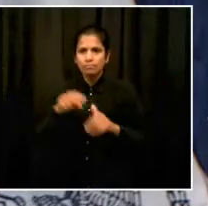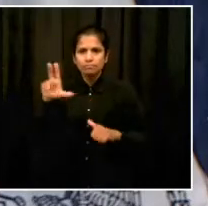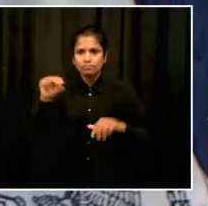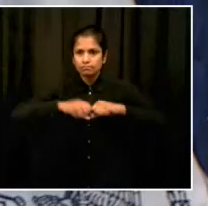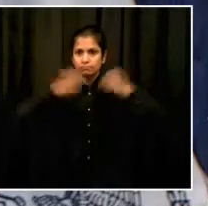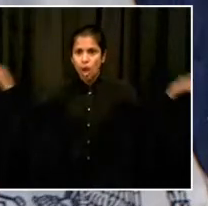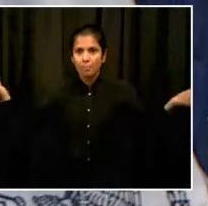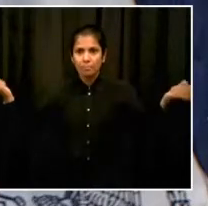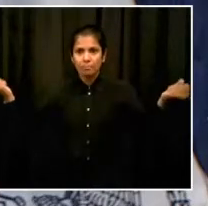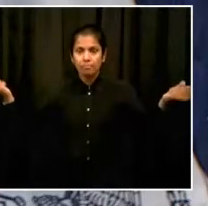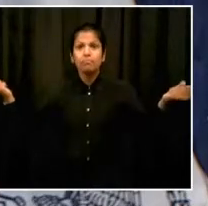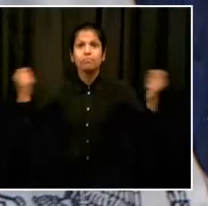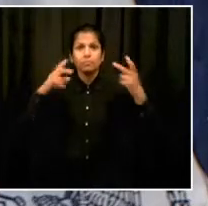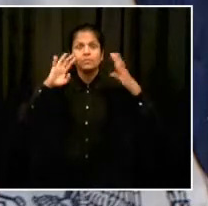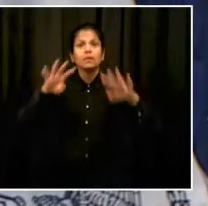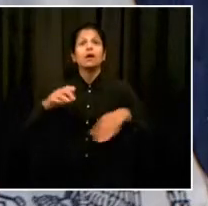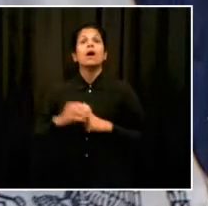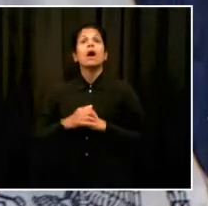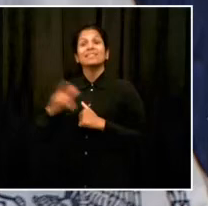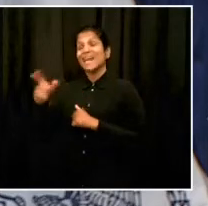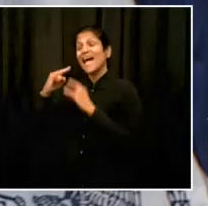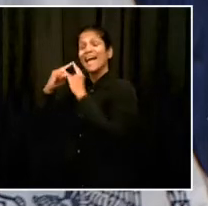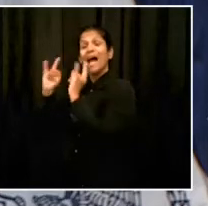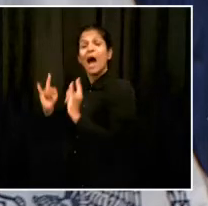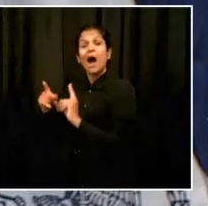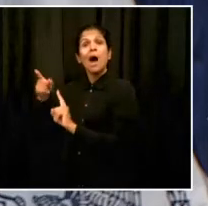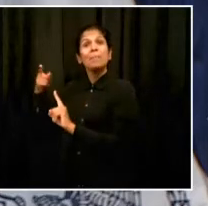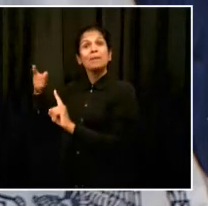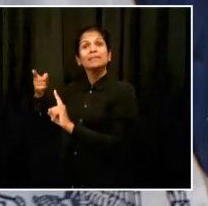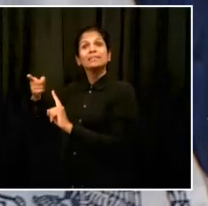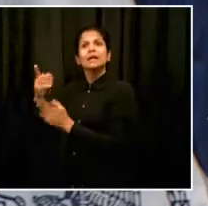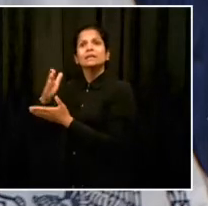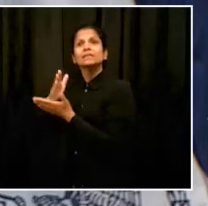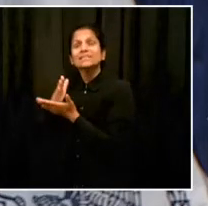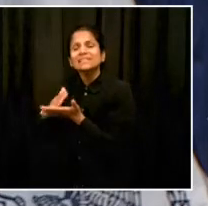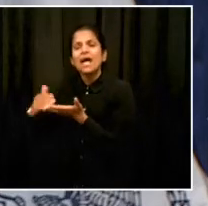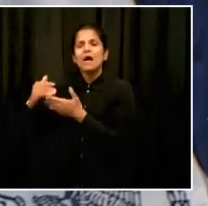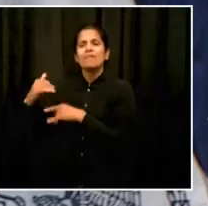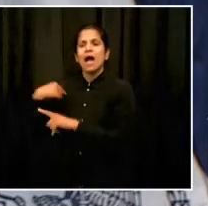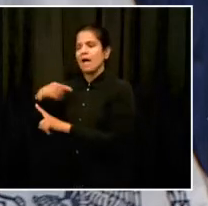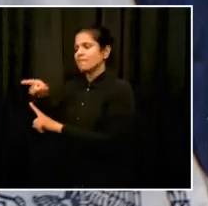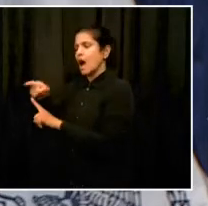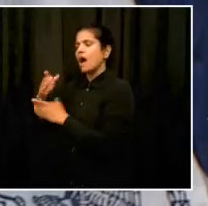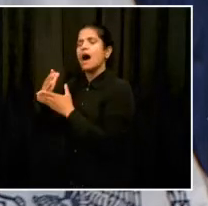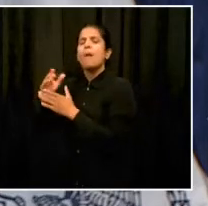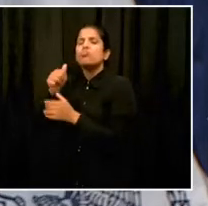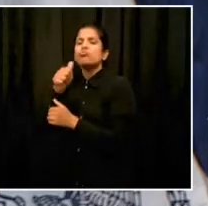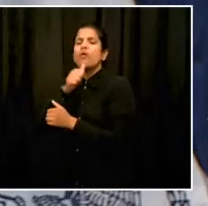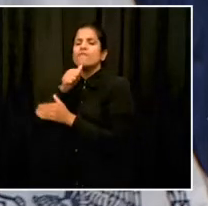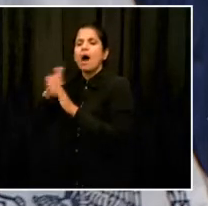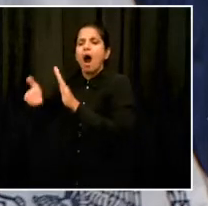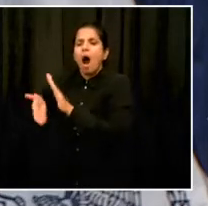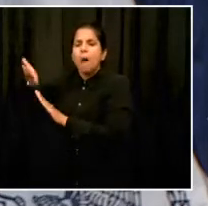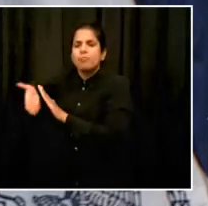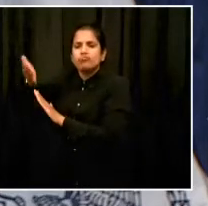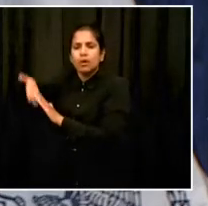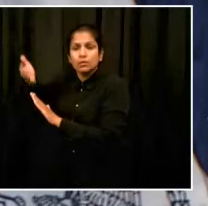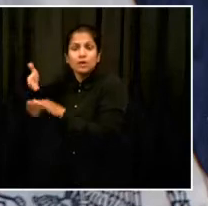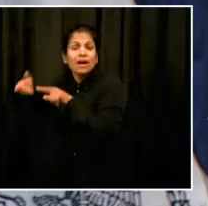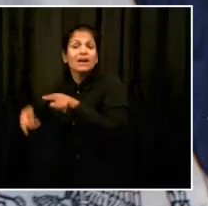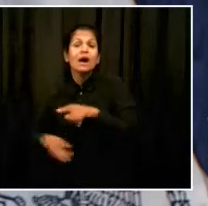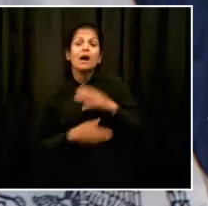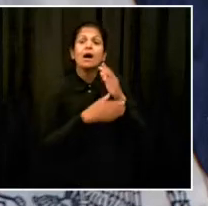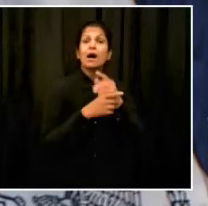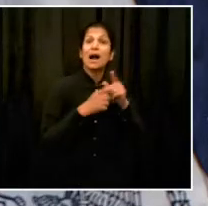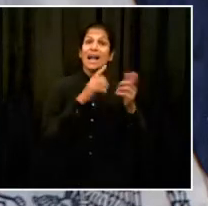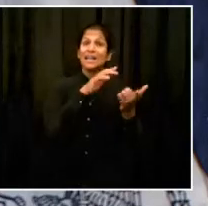there and confidentiality issues, including about the health status of individual kids where there are privacy